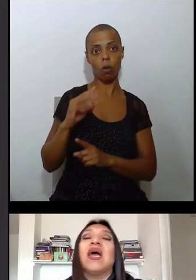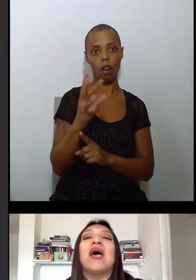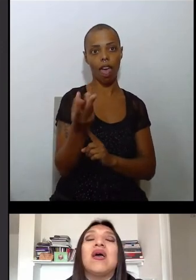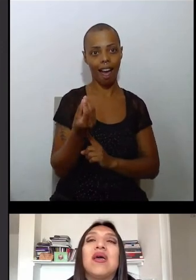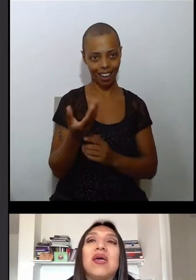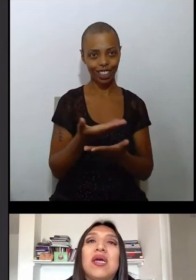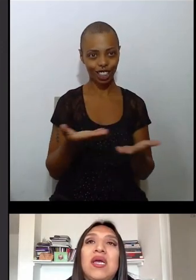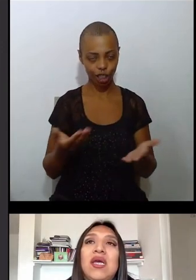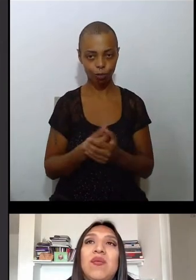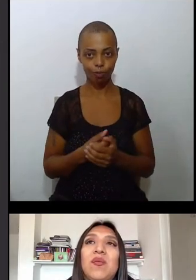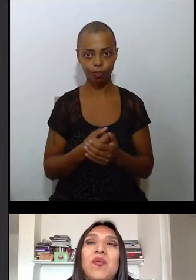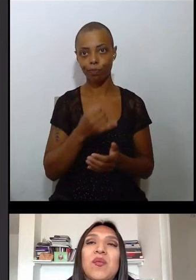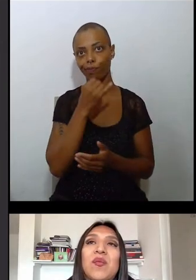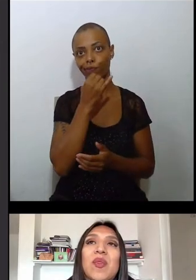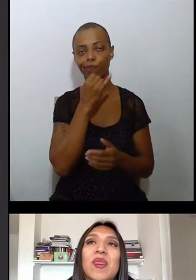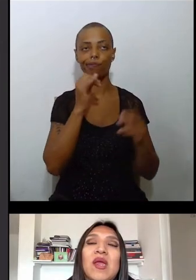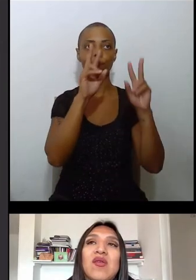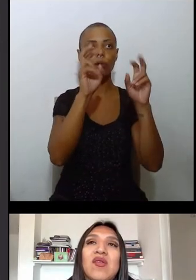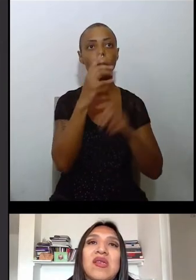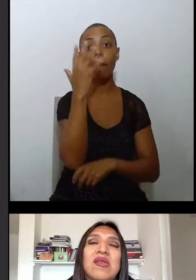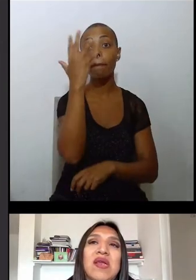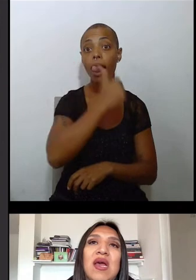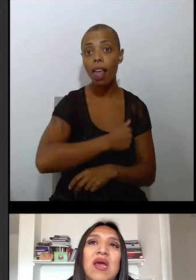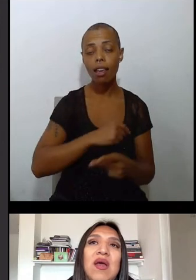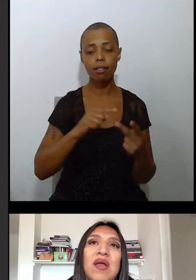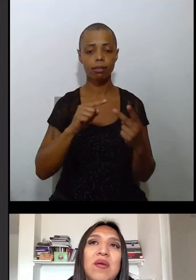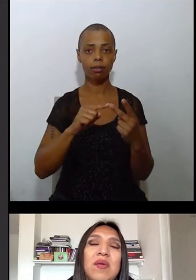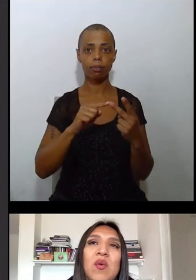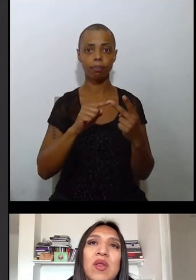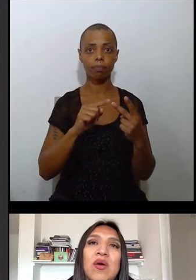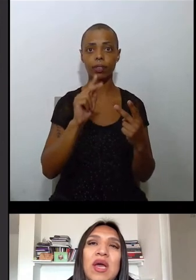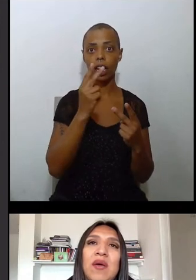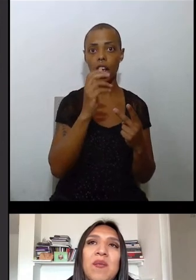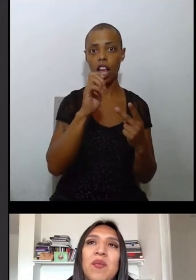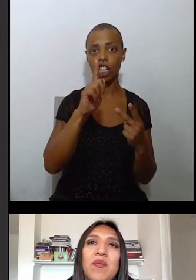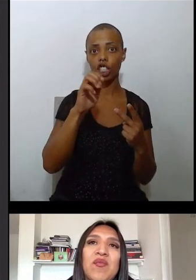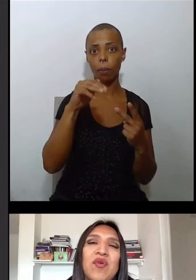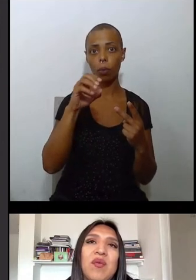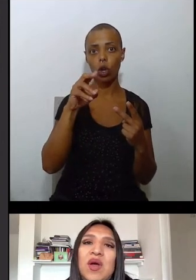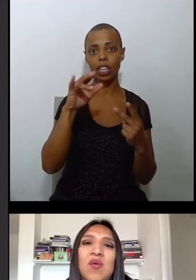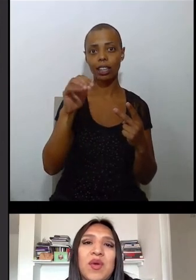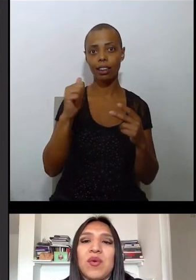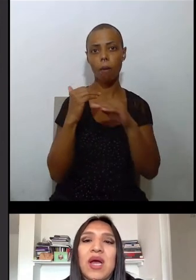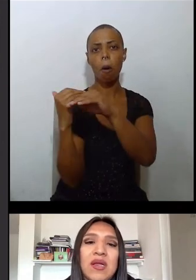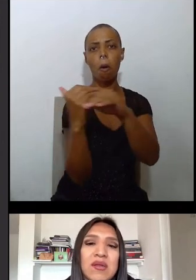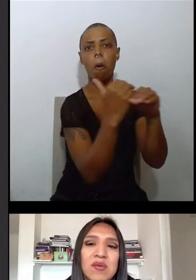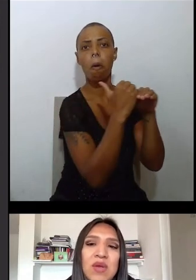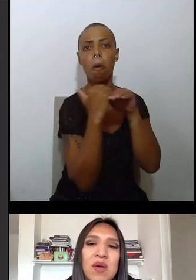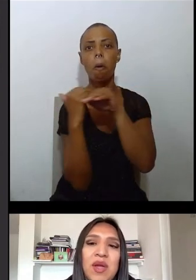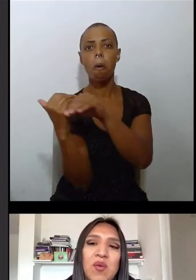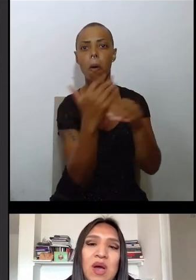classical concepts of our of art for example uh Beauty hegemony